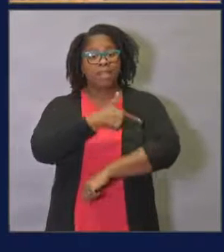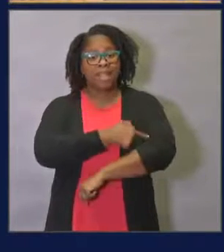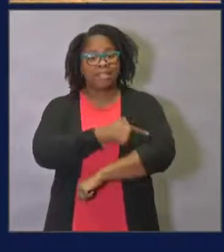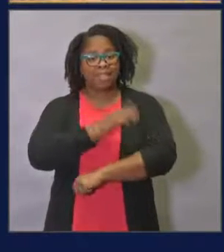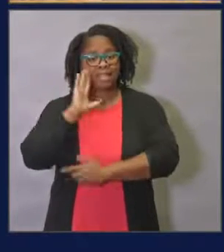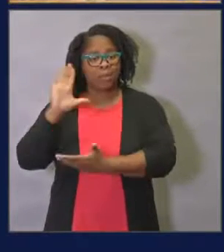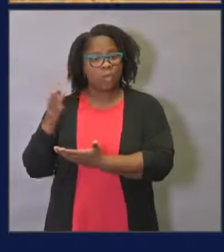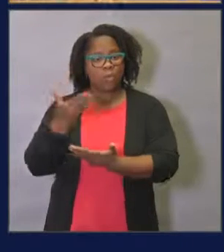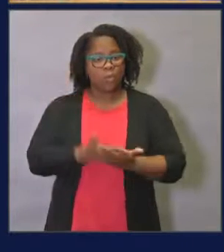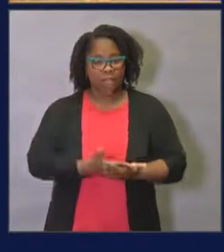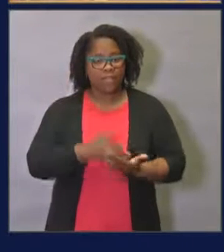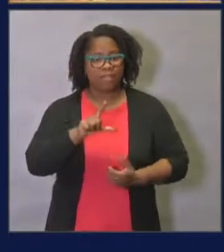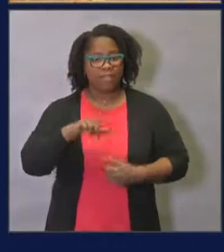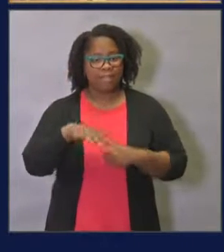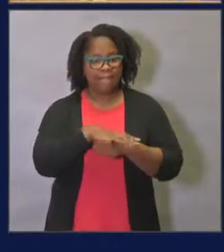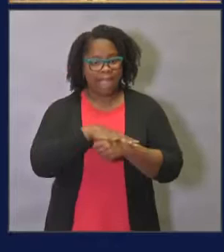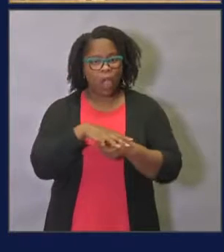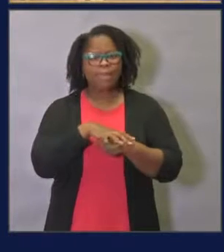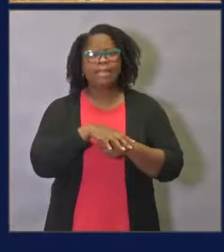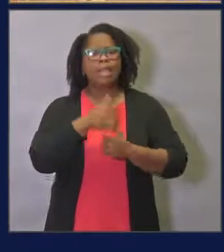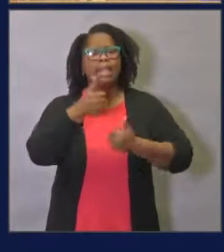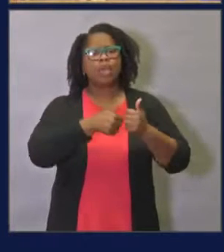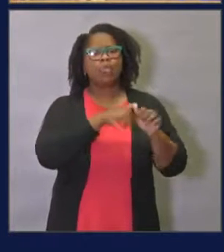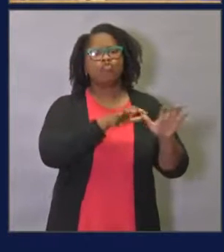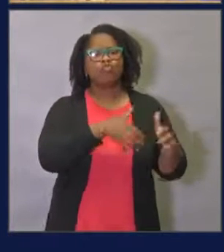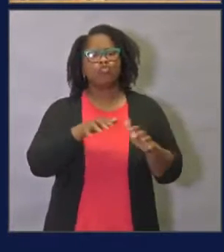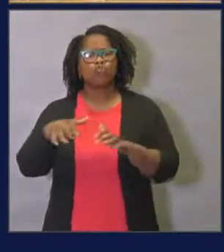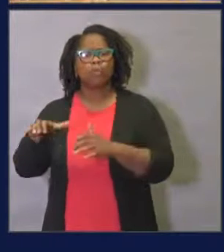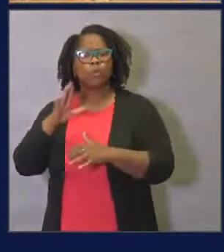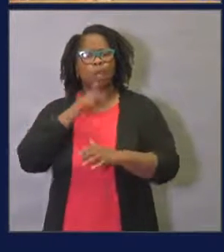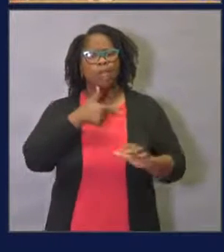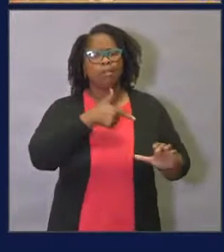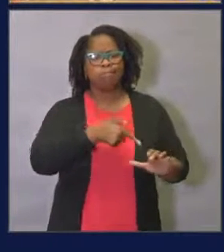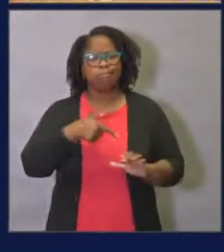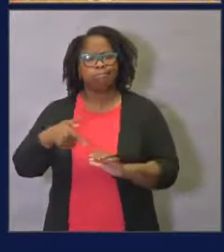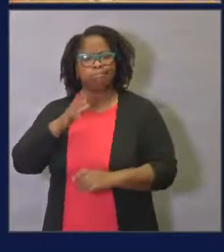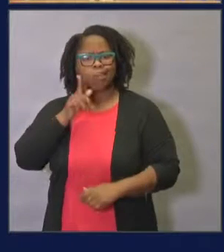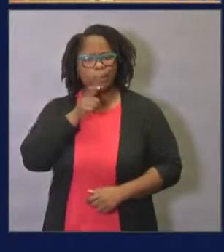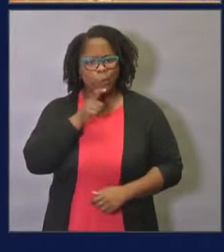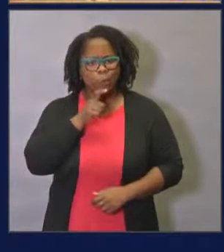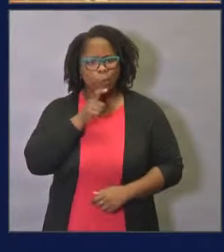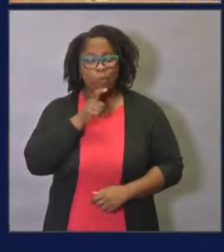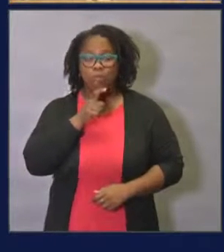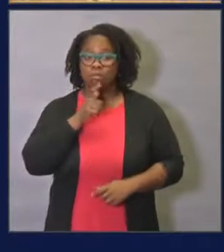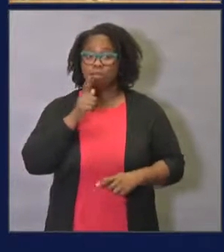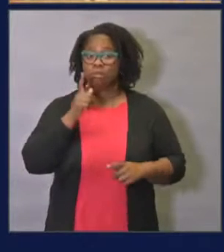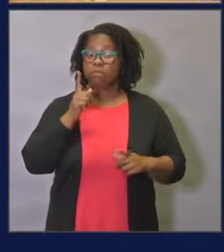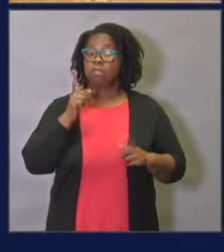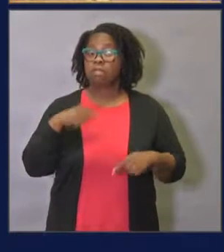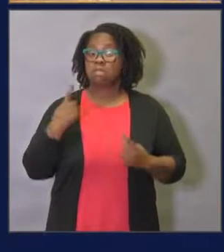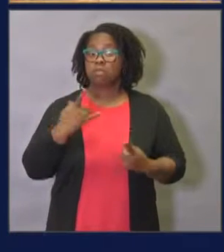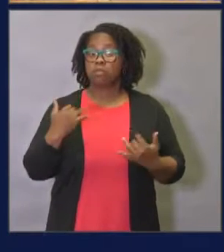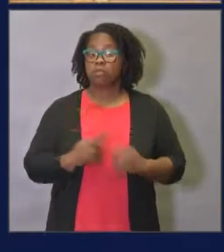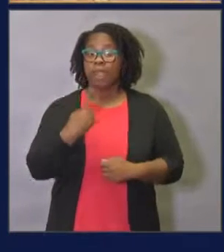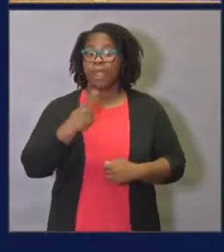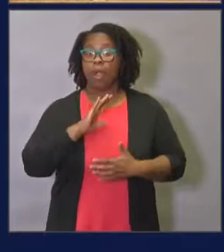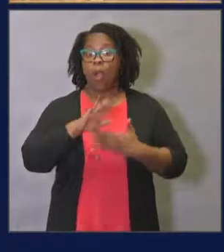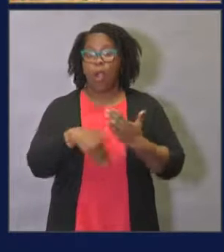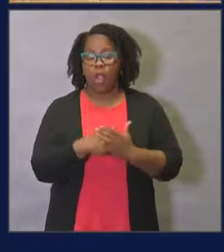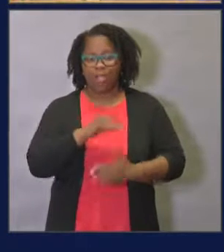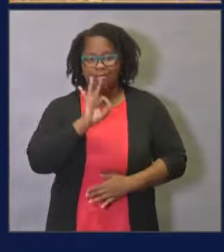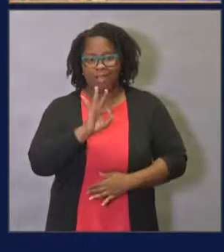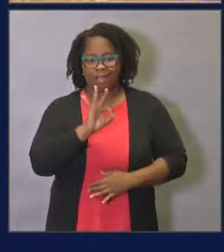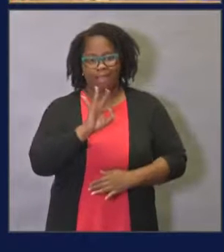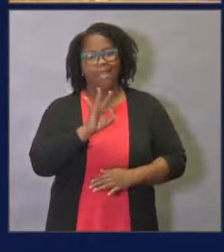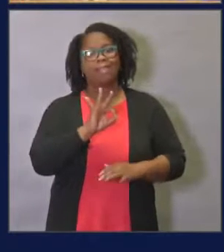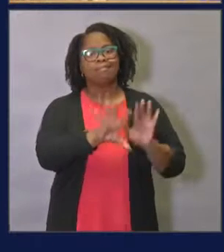LA County and the groups that are currently being vaccinated. As of today, all 9 designated sites